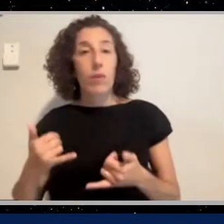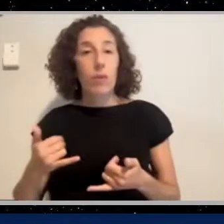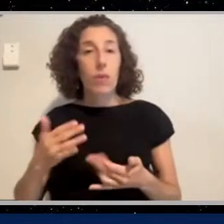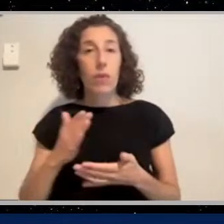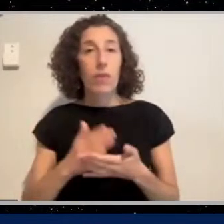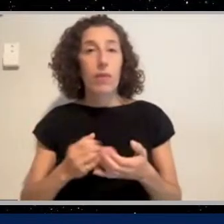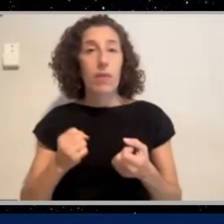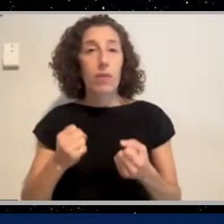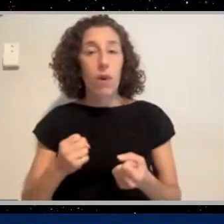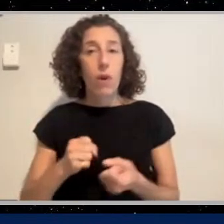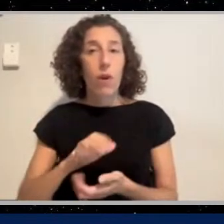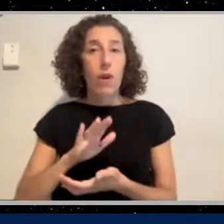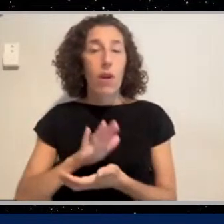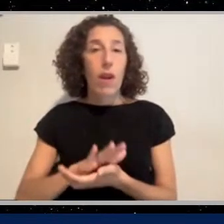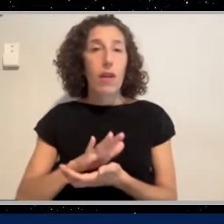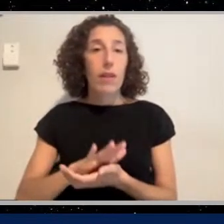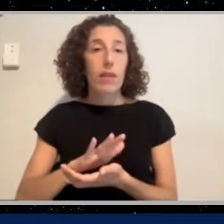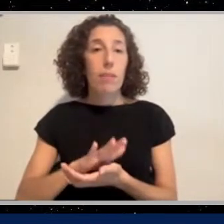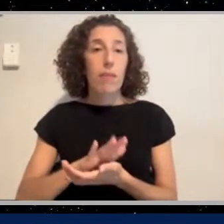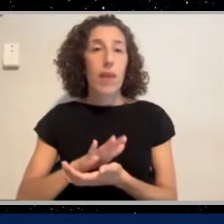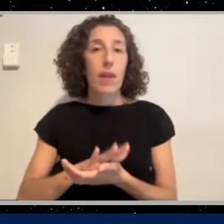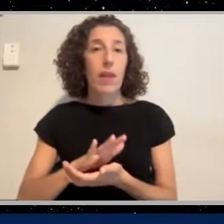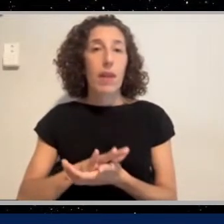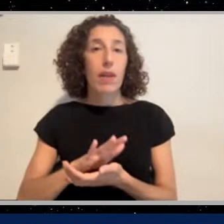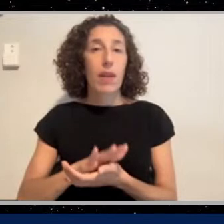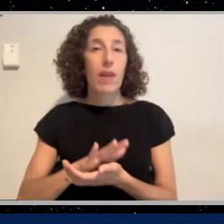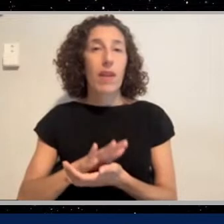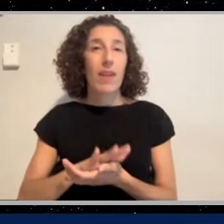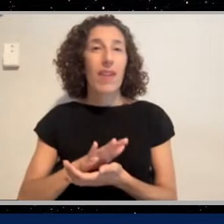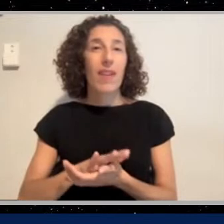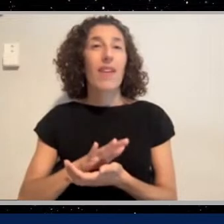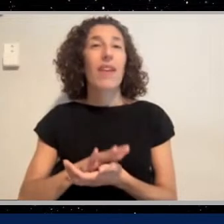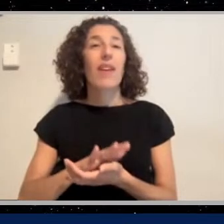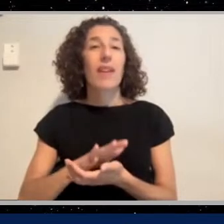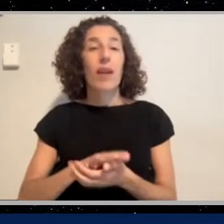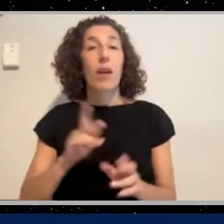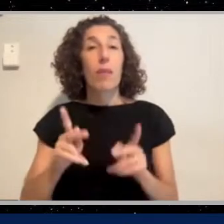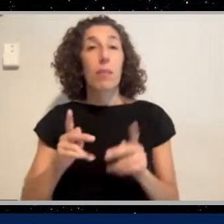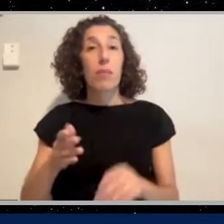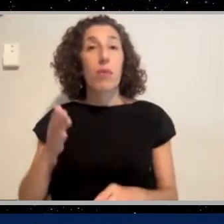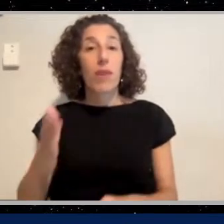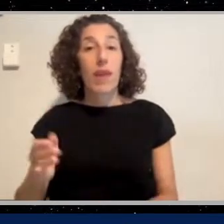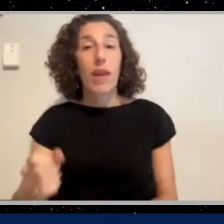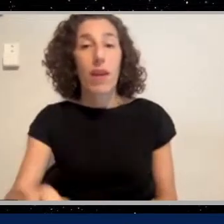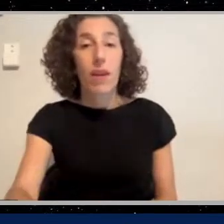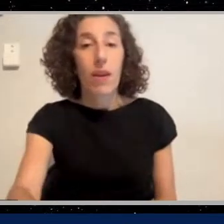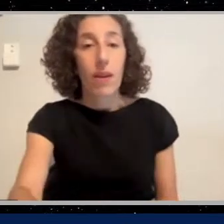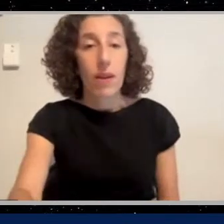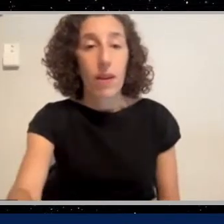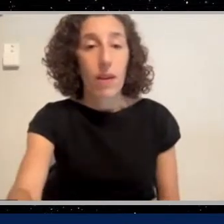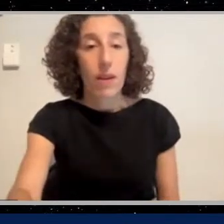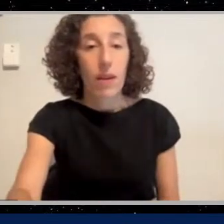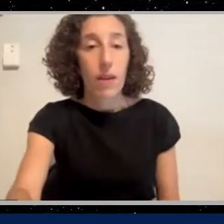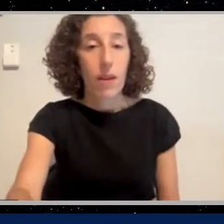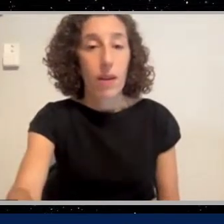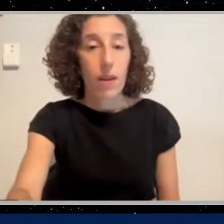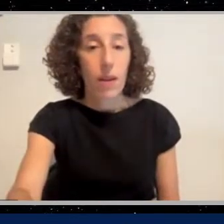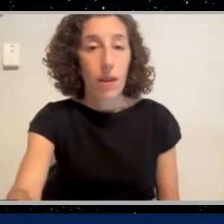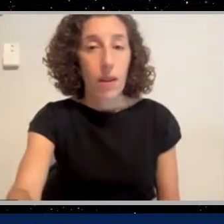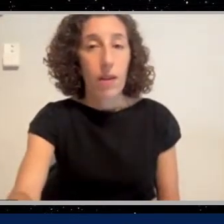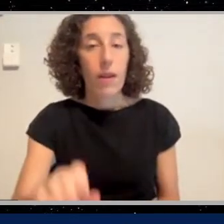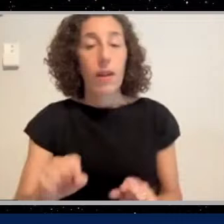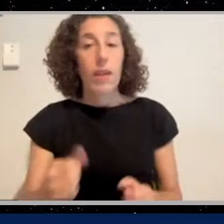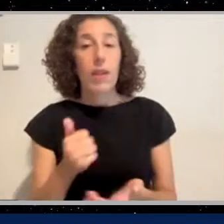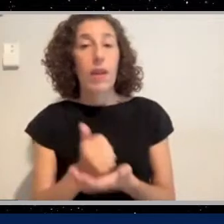folks, there that, they could definitely help us get it, out there in the different, literatures